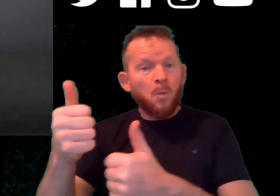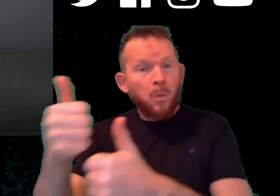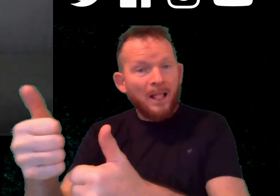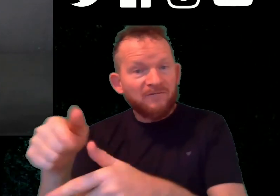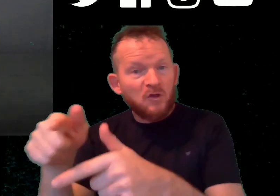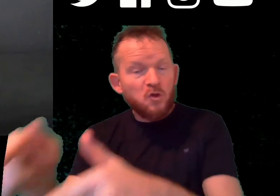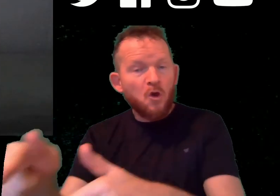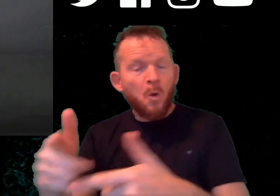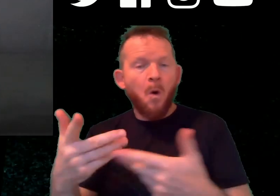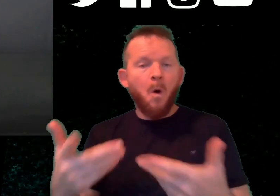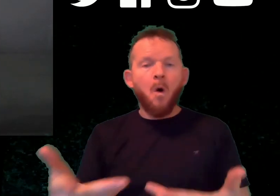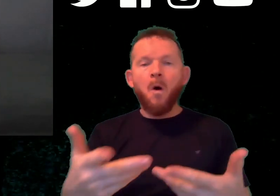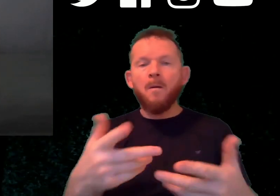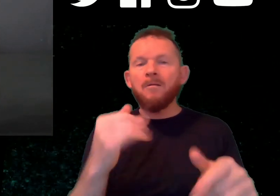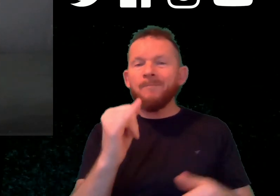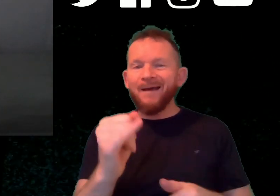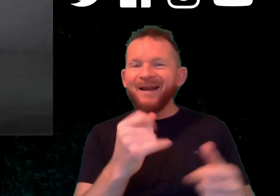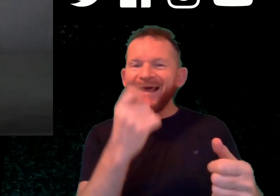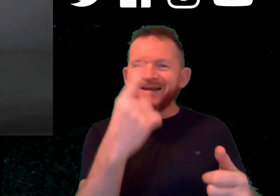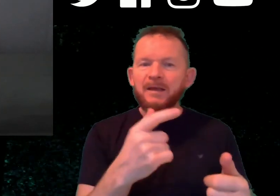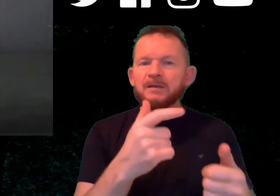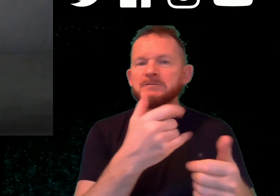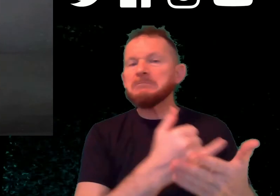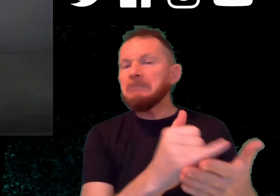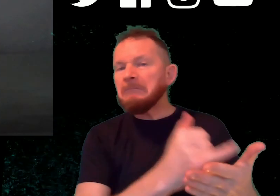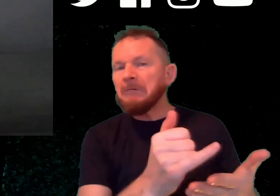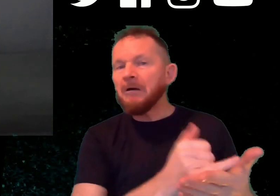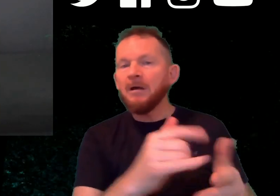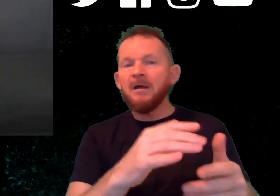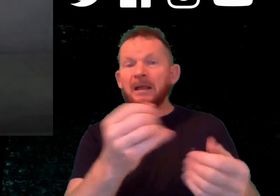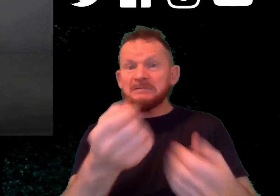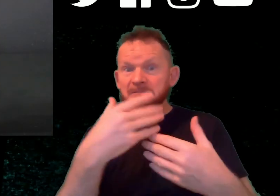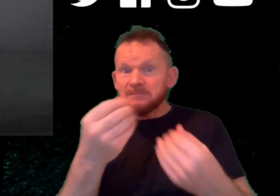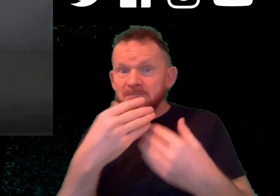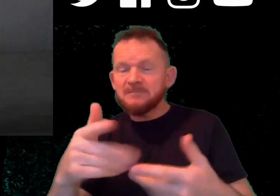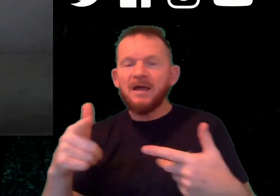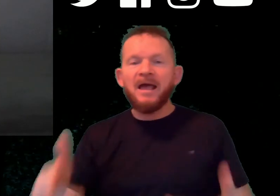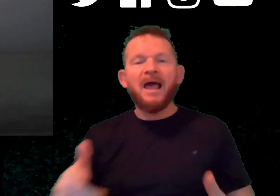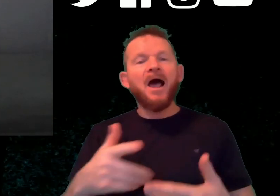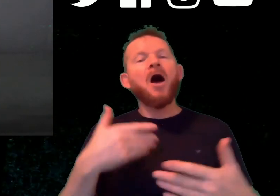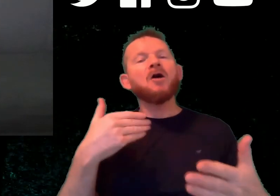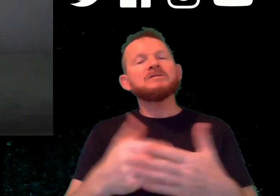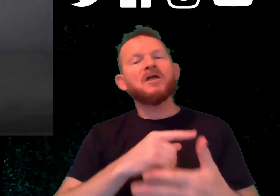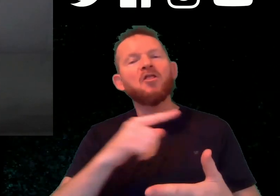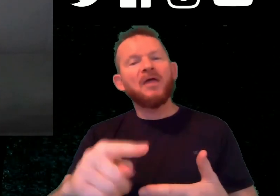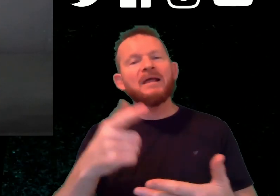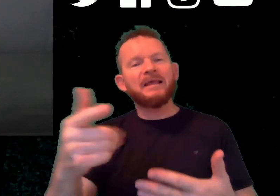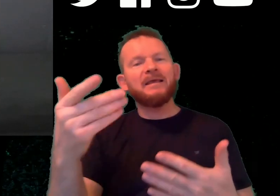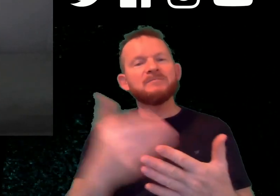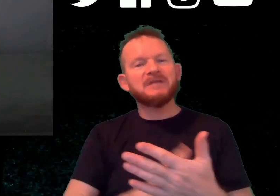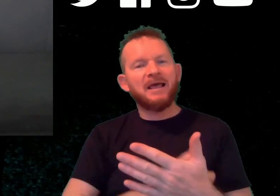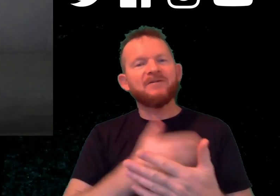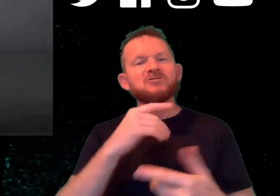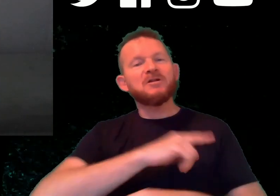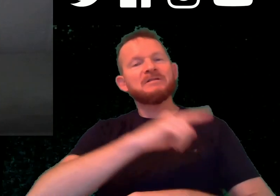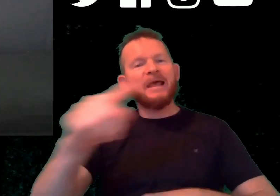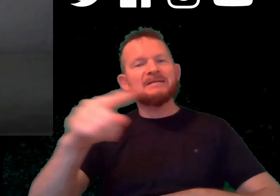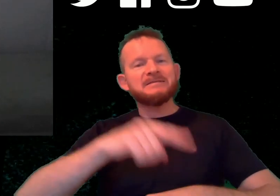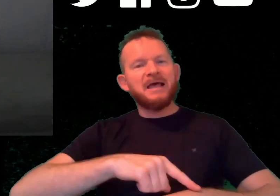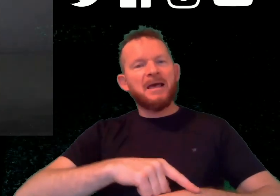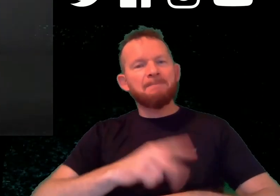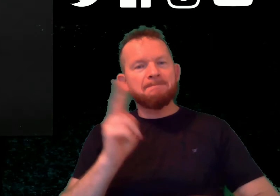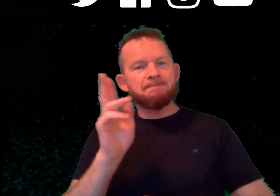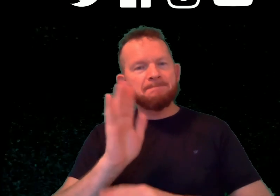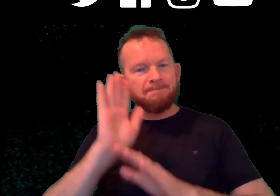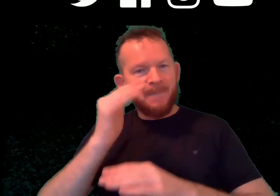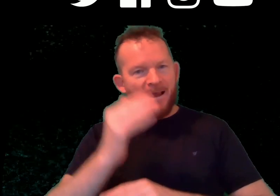particularly well, and anything you'd steer clear of. And on that, I hope you all keep well, keep safe, and until next time, take care.